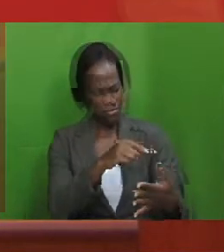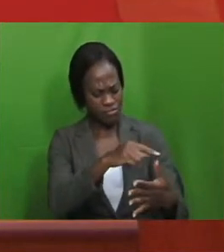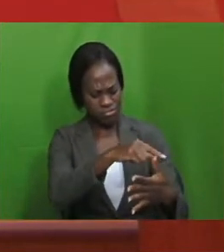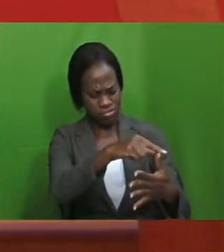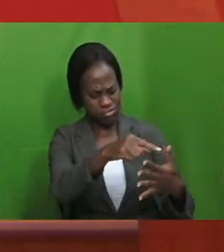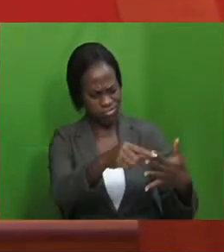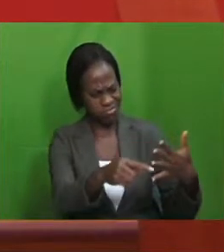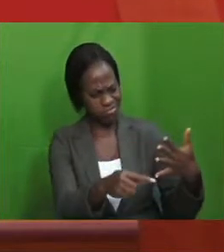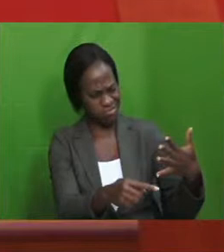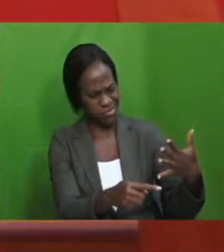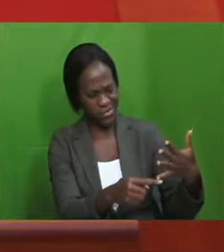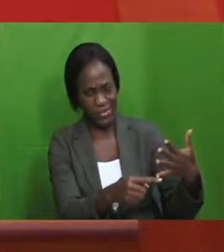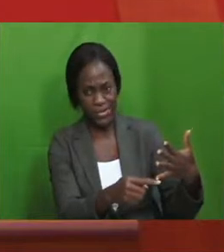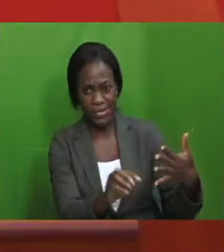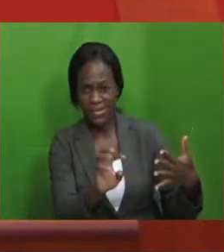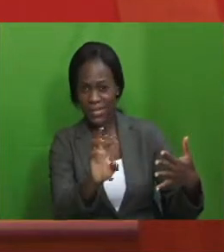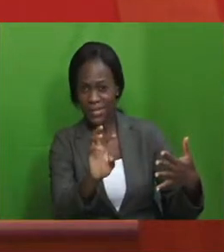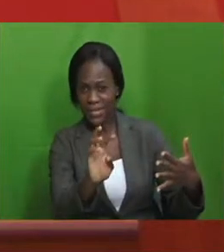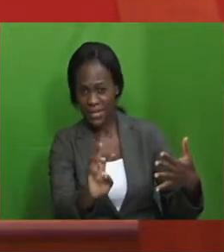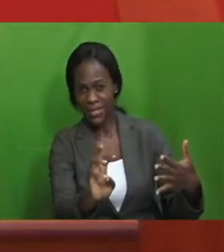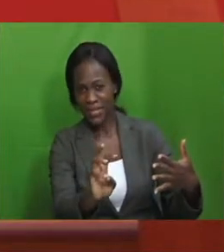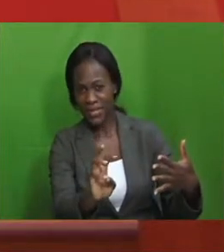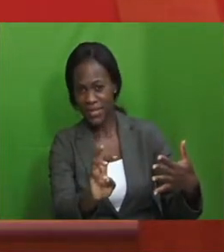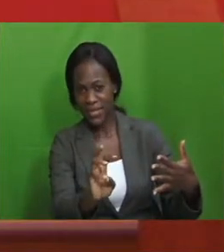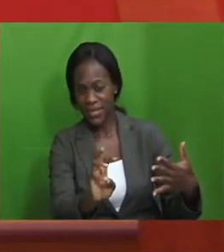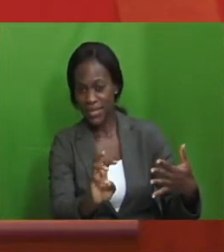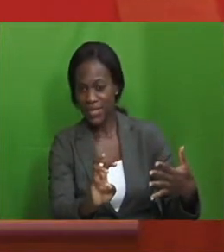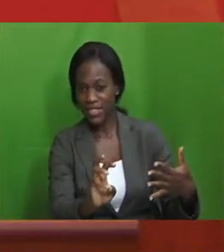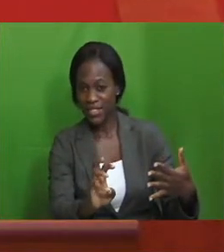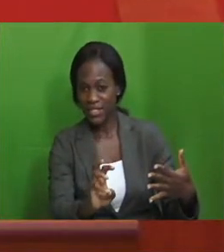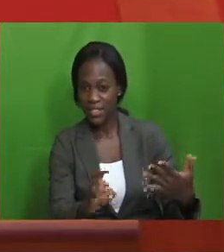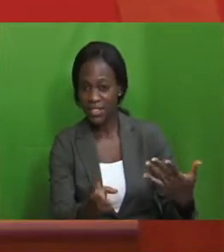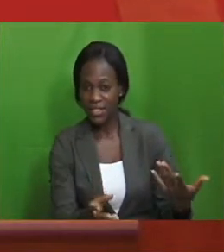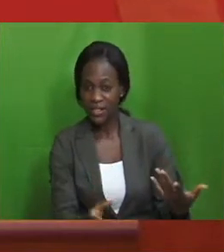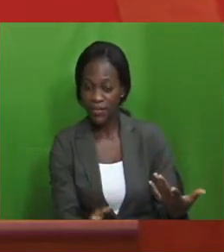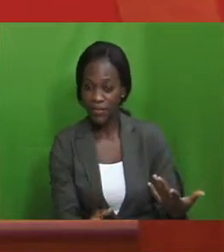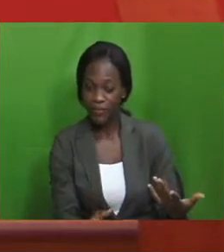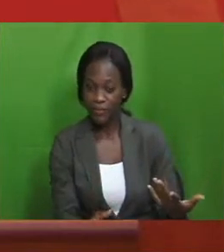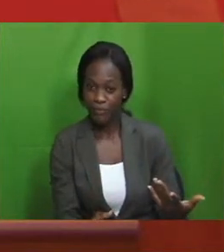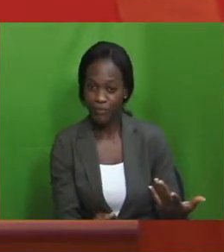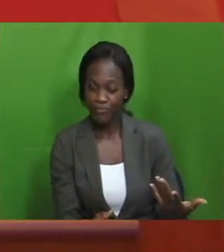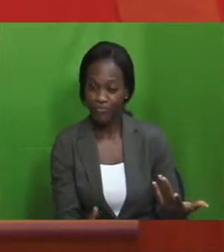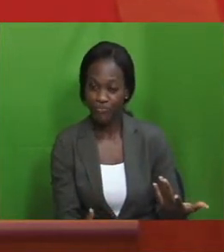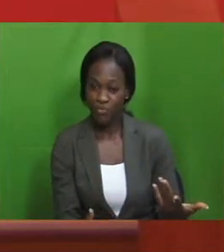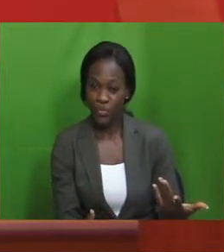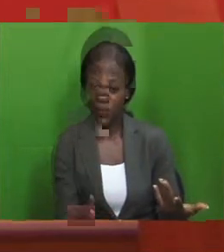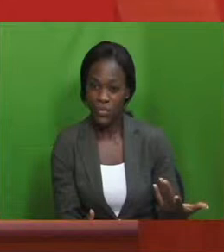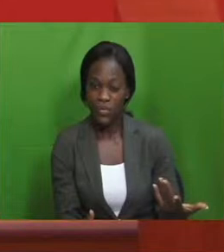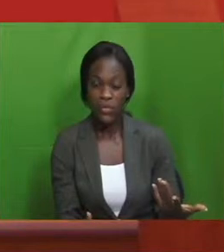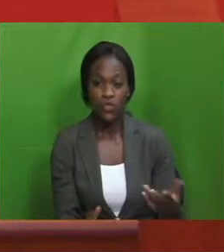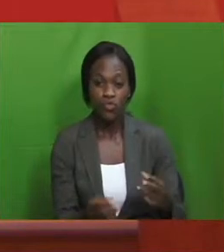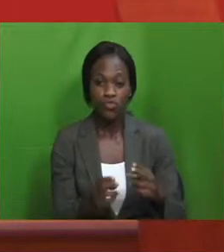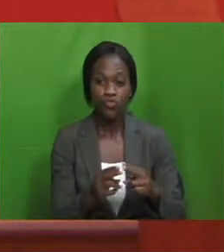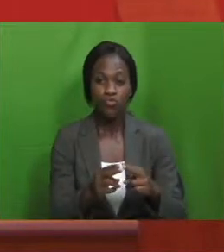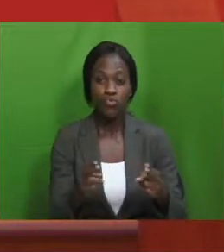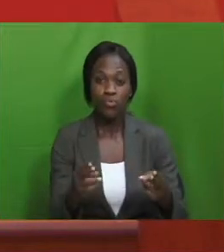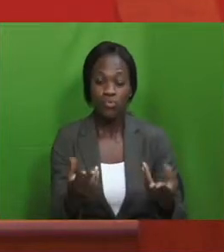of 6 urgent questions. Because of the urgency, the answers are usually